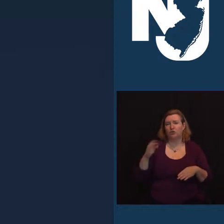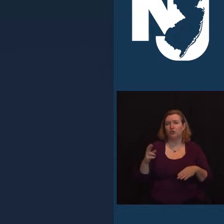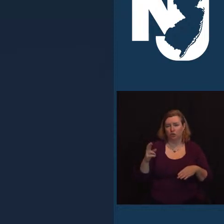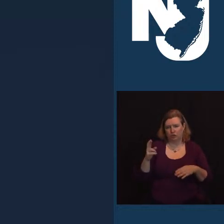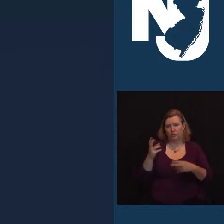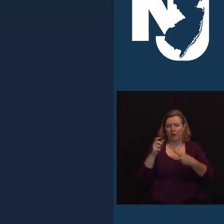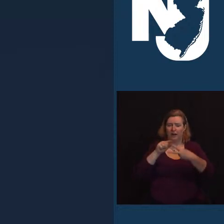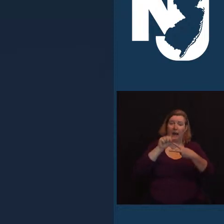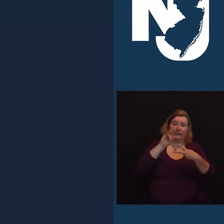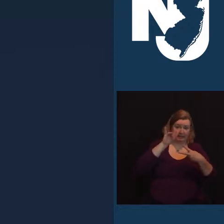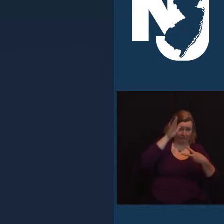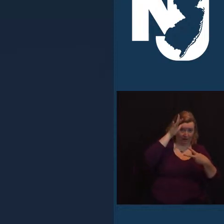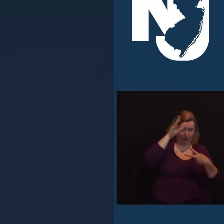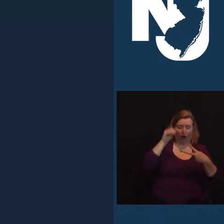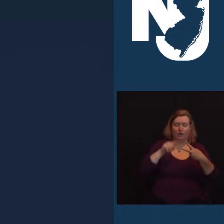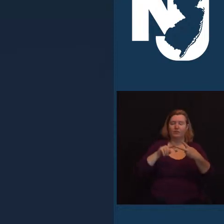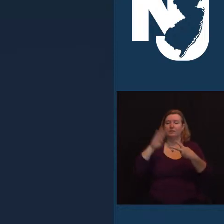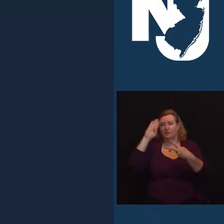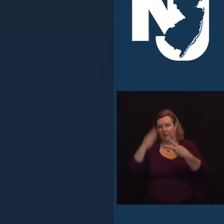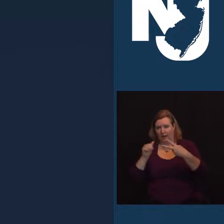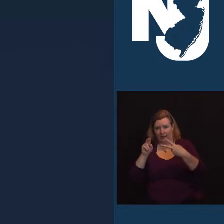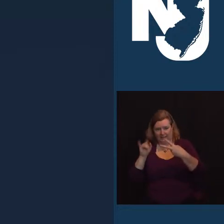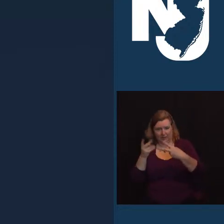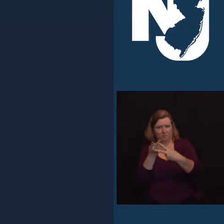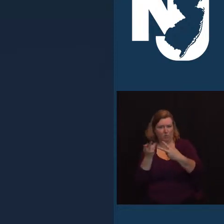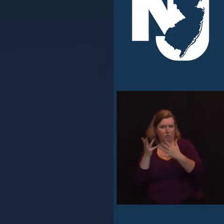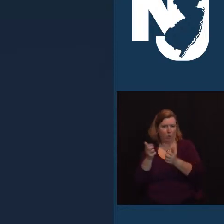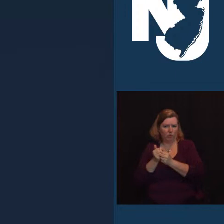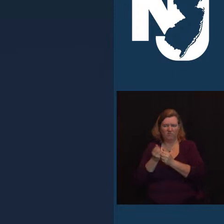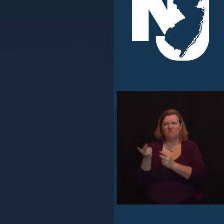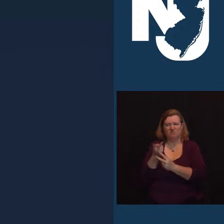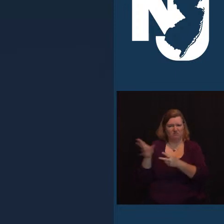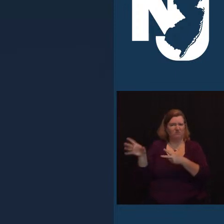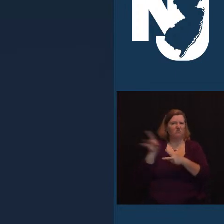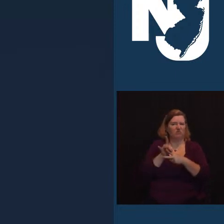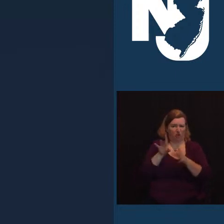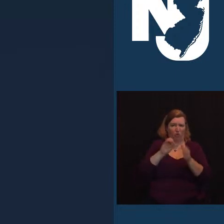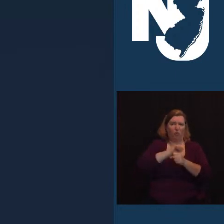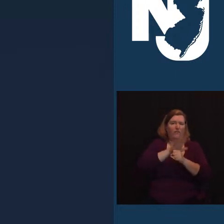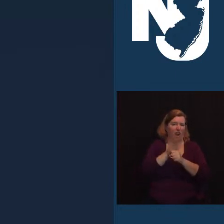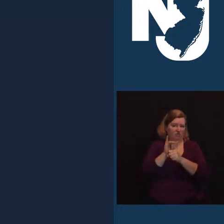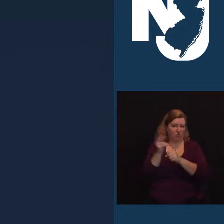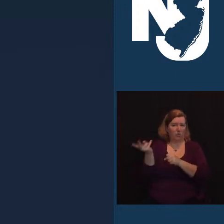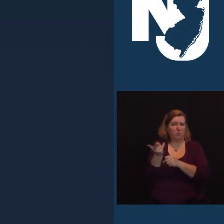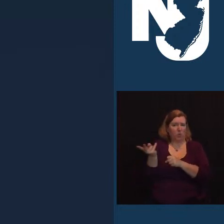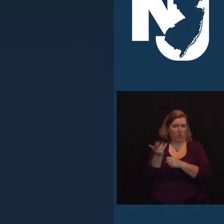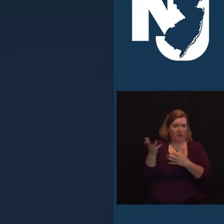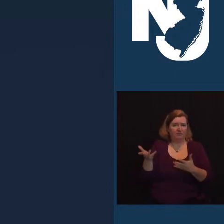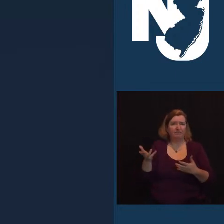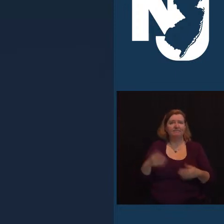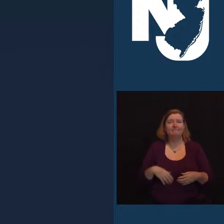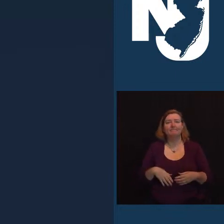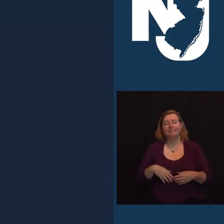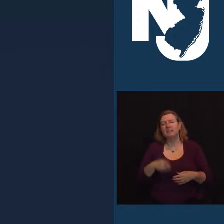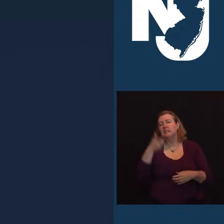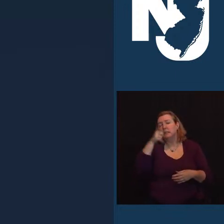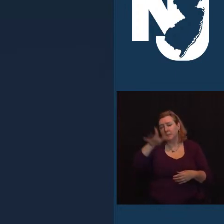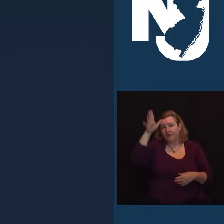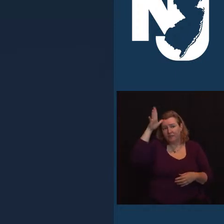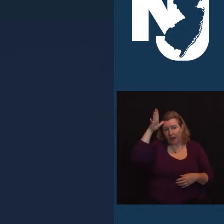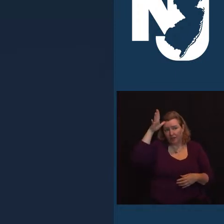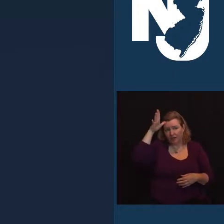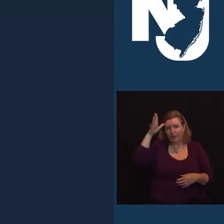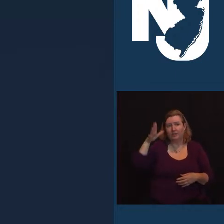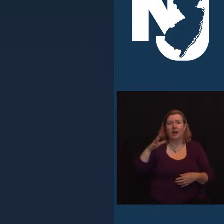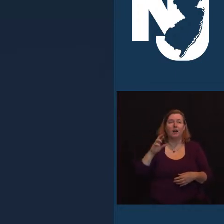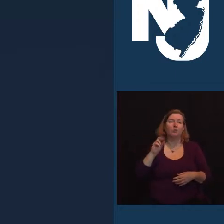was to each of them a rock. She's also survived by her stepfather, Thomas, her brothers, Robert and Joseph, and sisters,